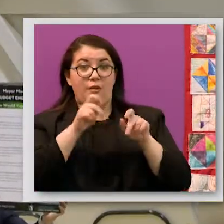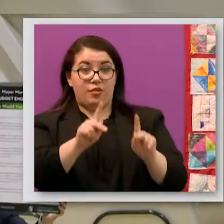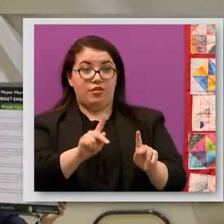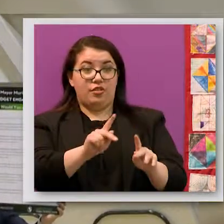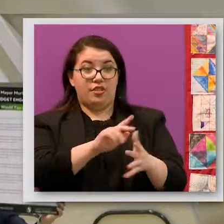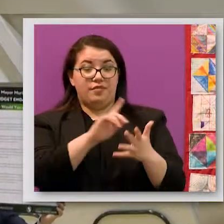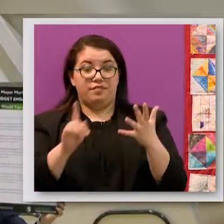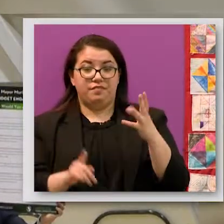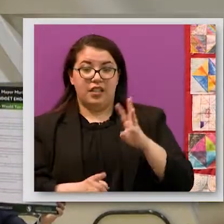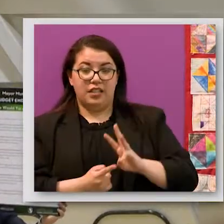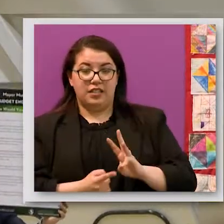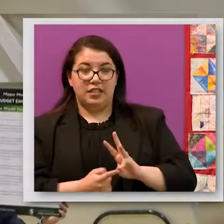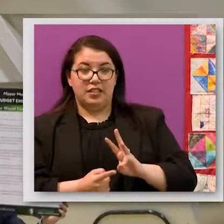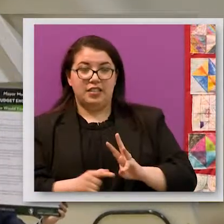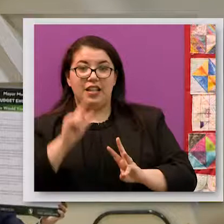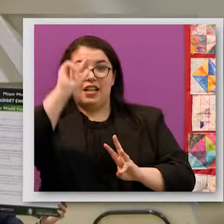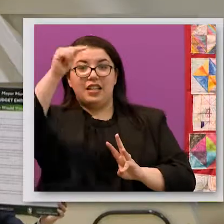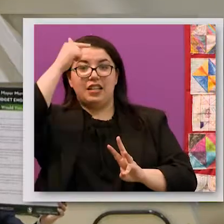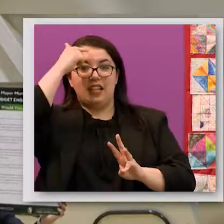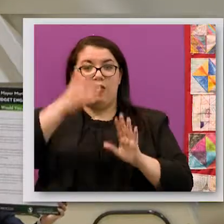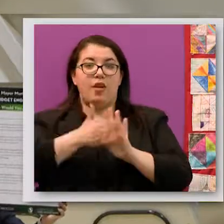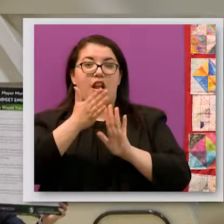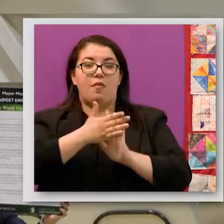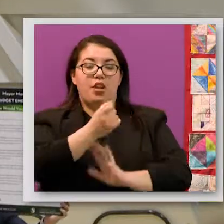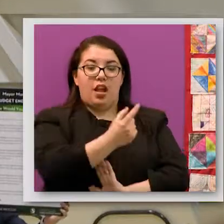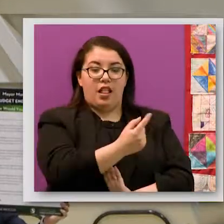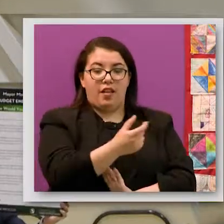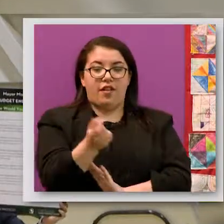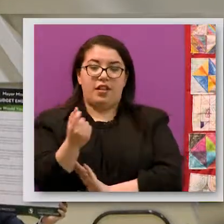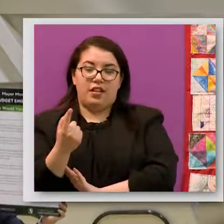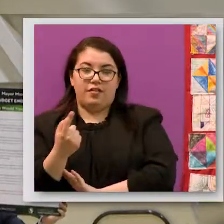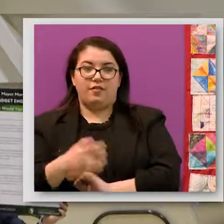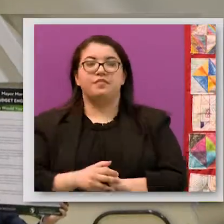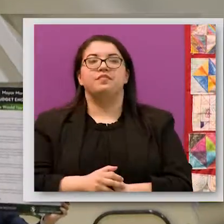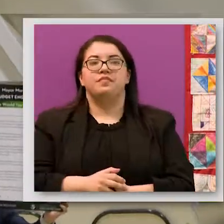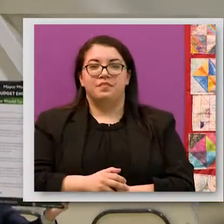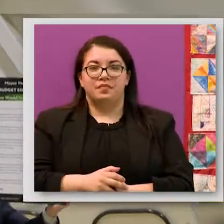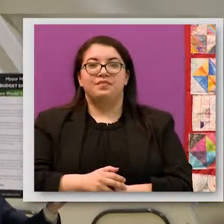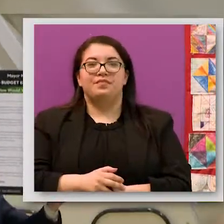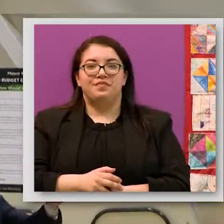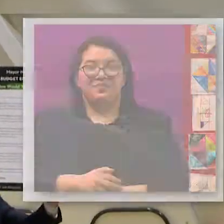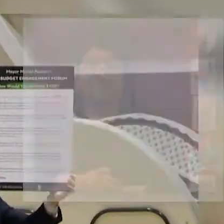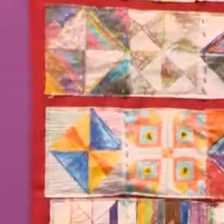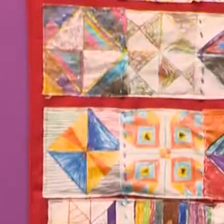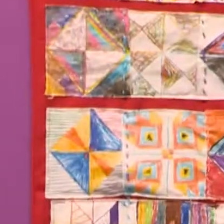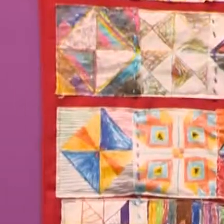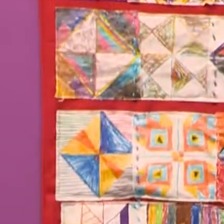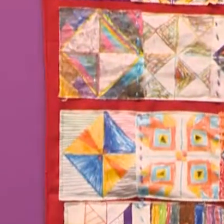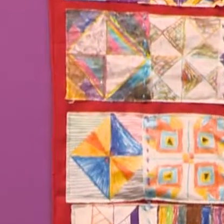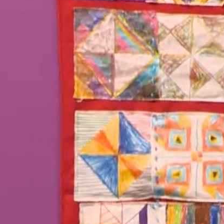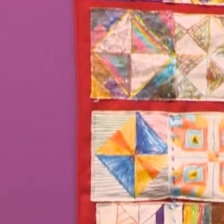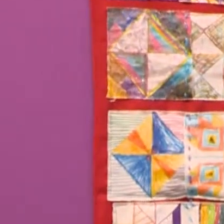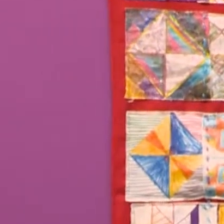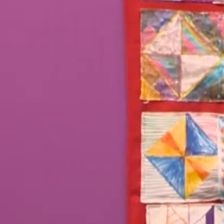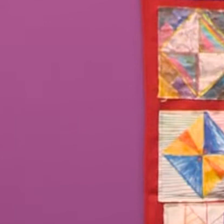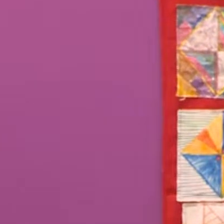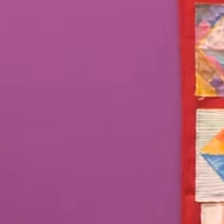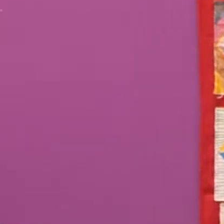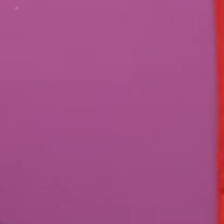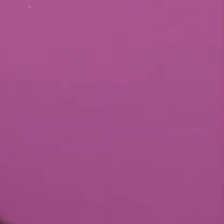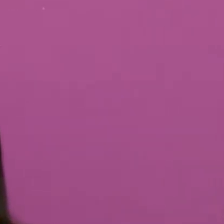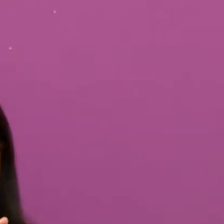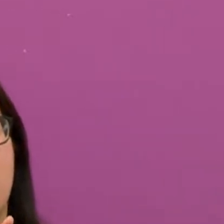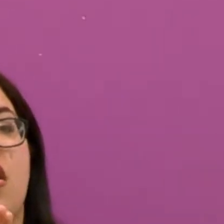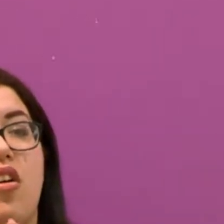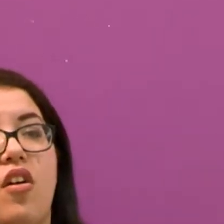government operations, we leveled them out to $11. Great. That's it. So you guys made it 100 on the